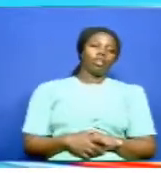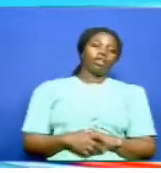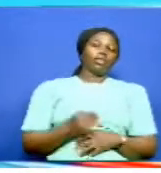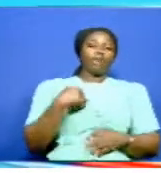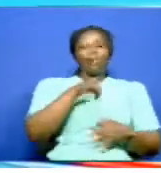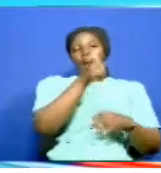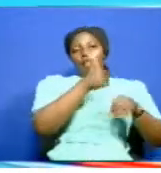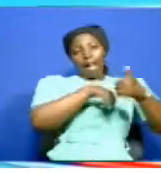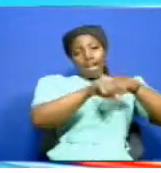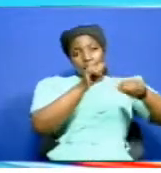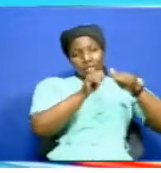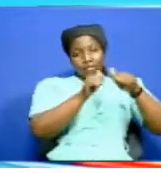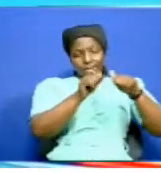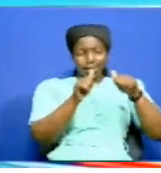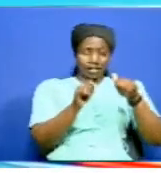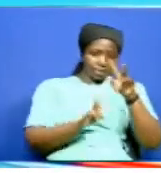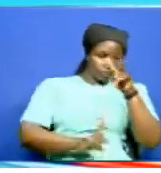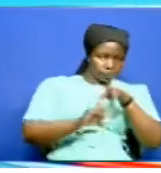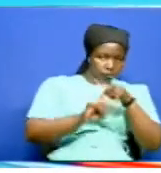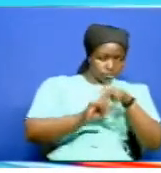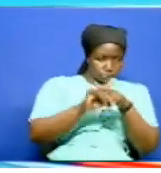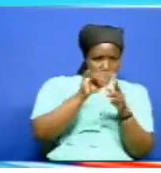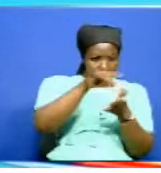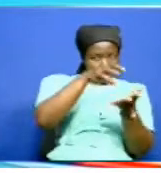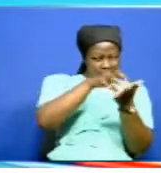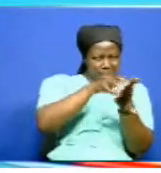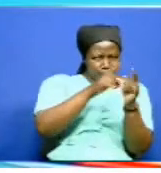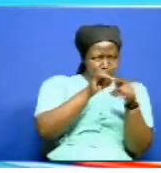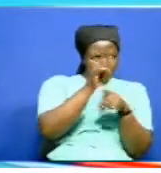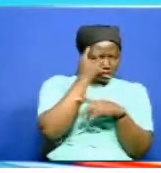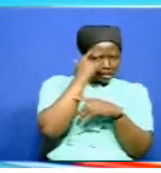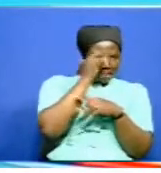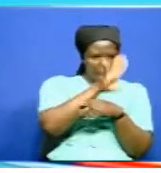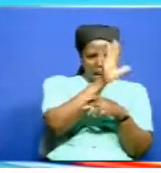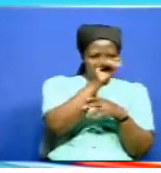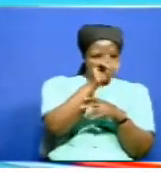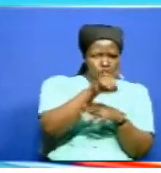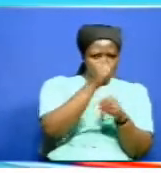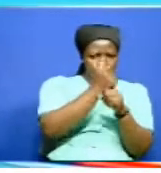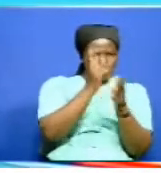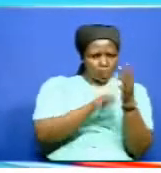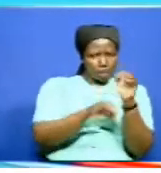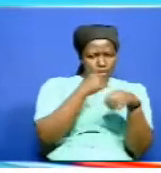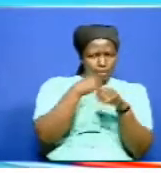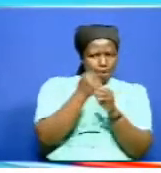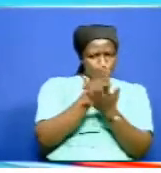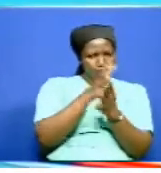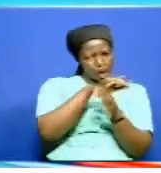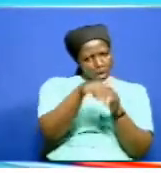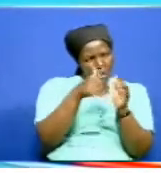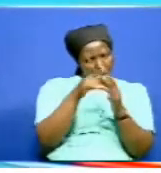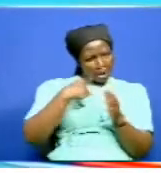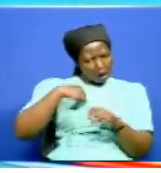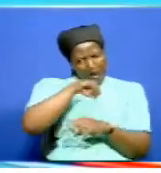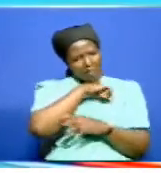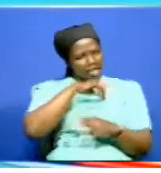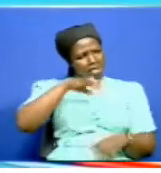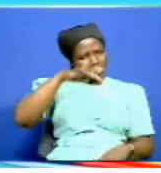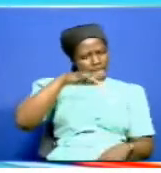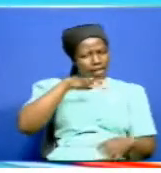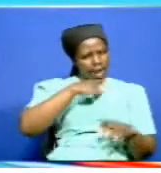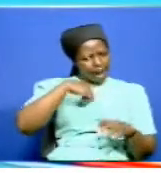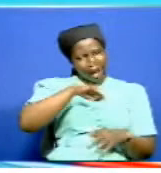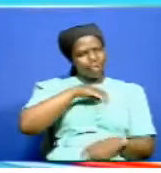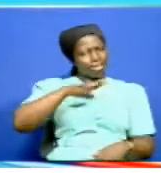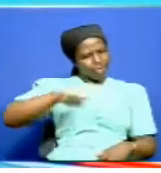such a case. But what do you think Africa should do to ensure that we are not always holding the short end of the stick when it comes to